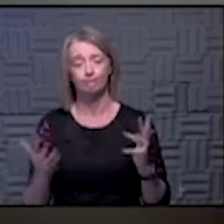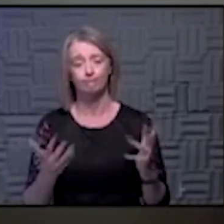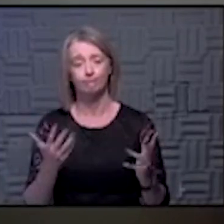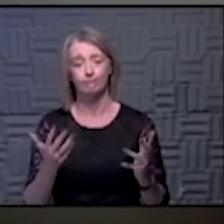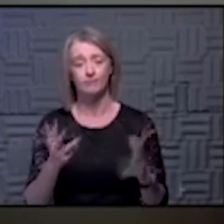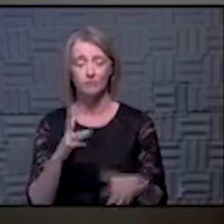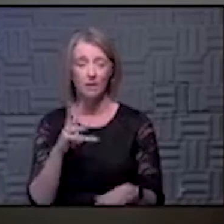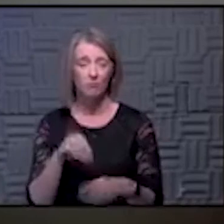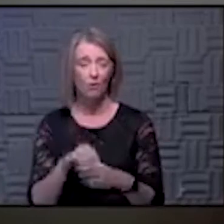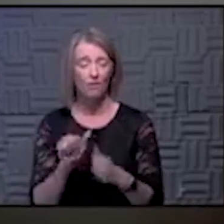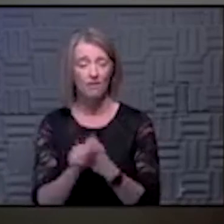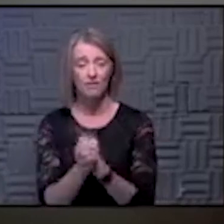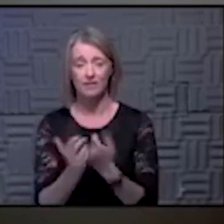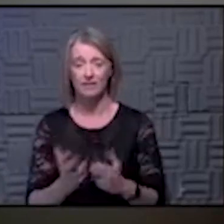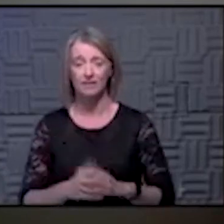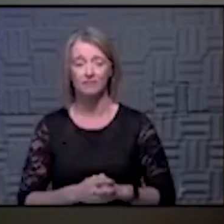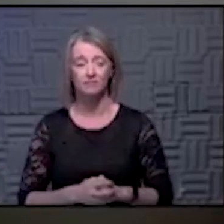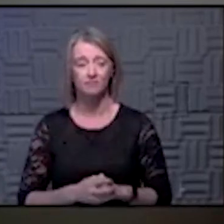be part of all this.